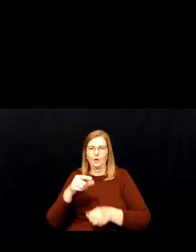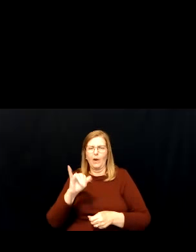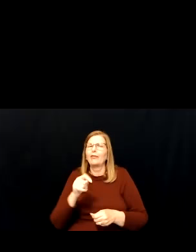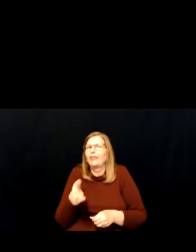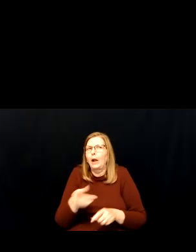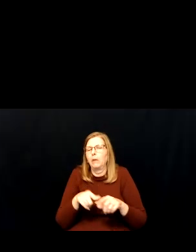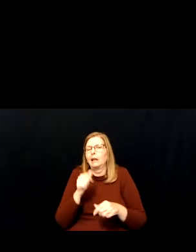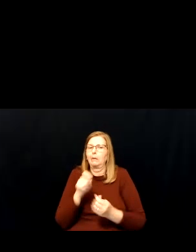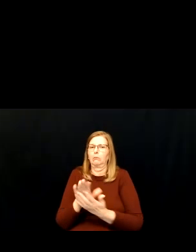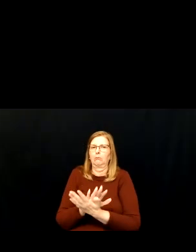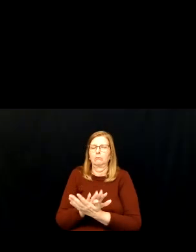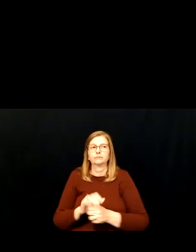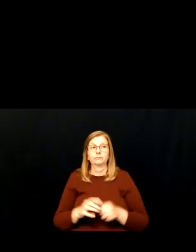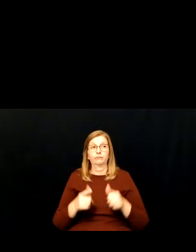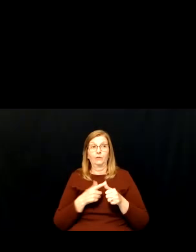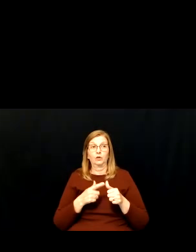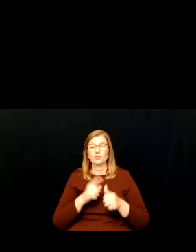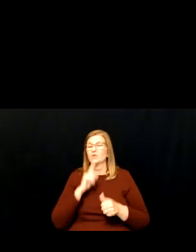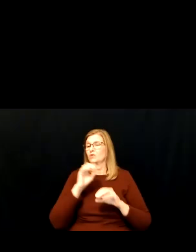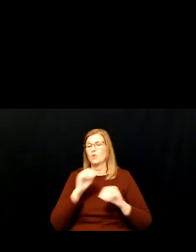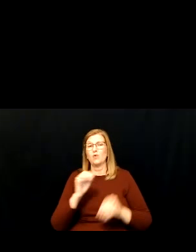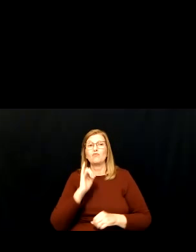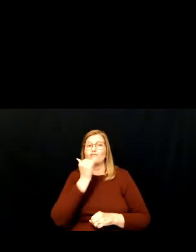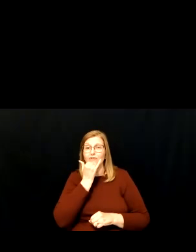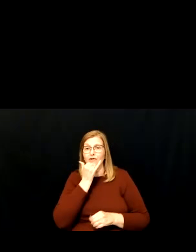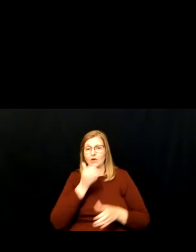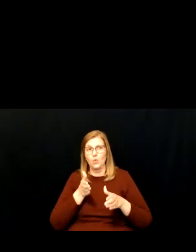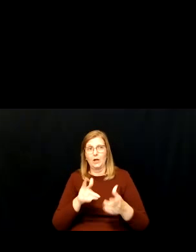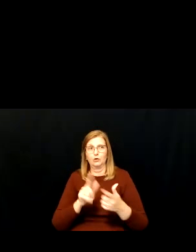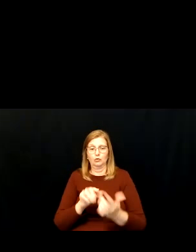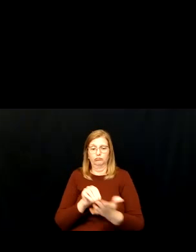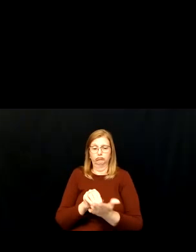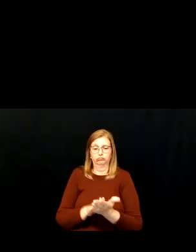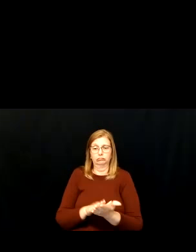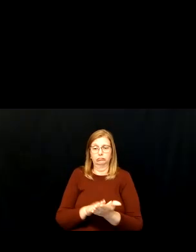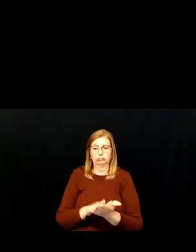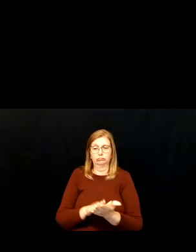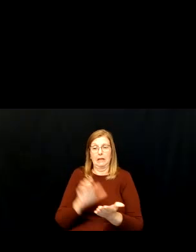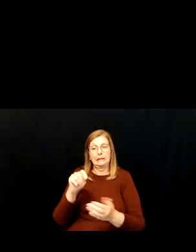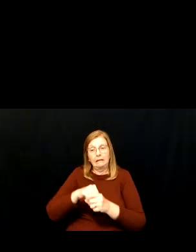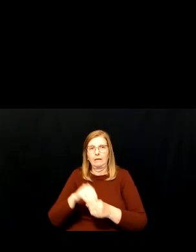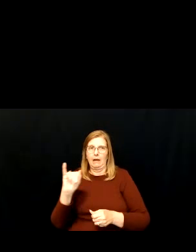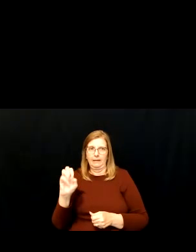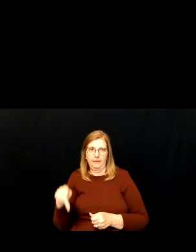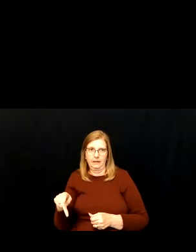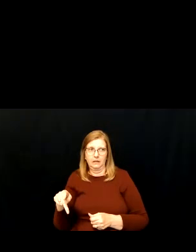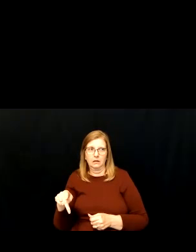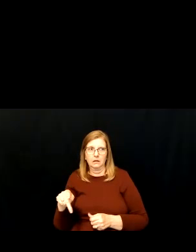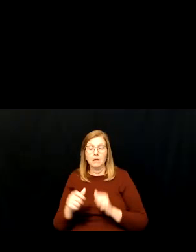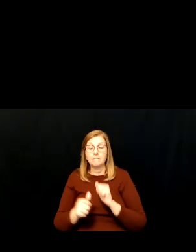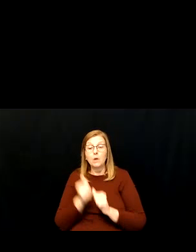there, but they're kind of embedded. First, there is truly no wrong way to record assistive technology in the